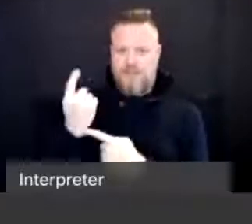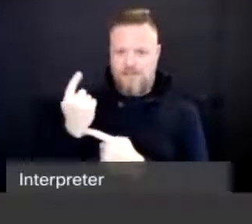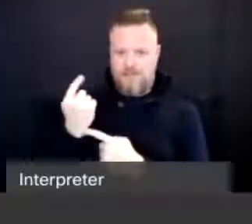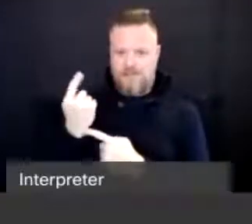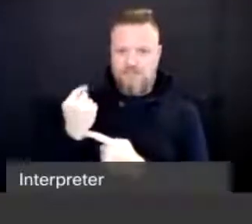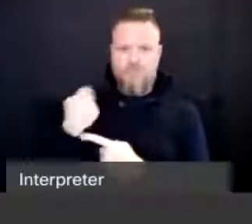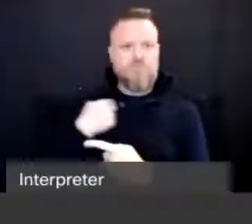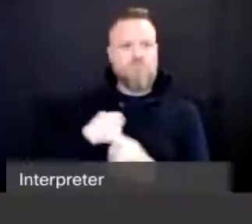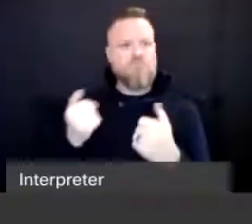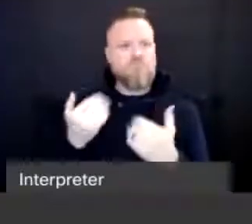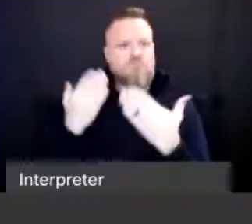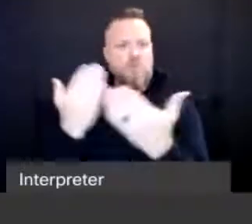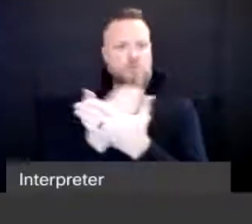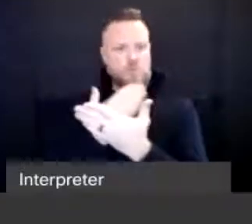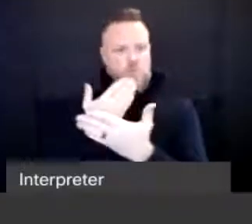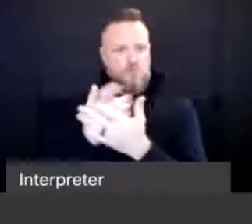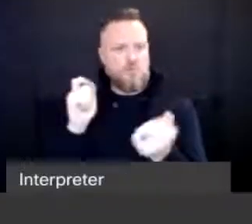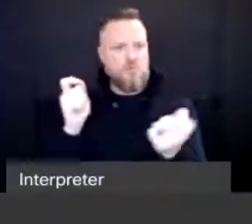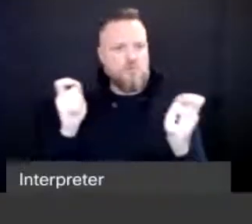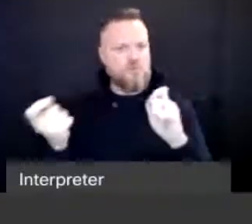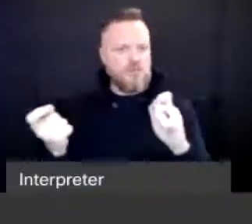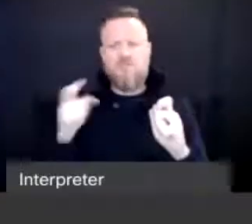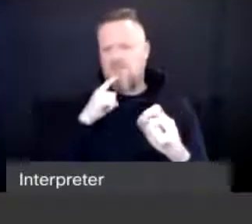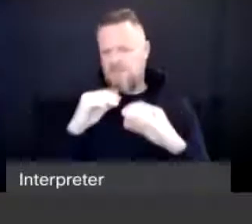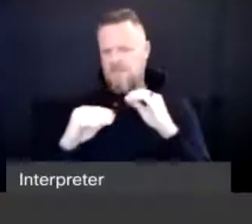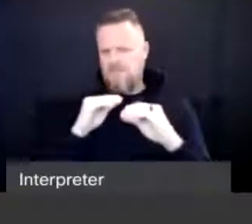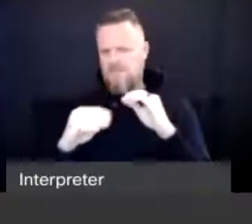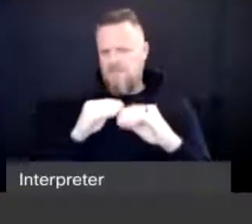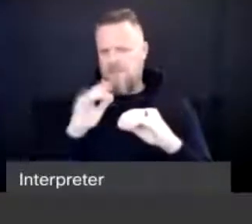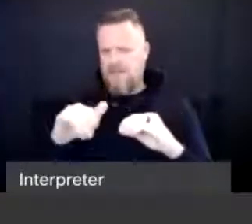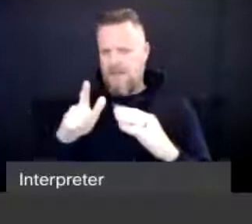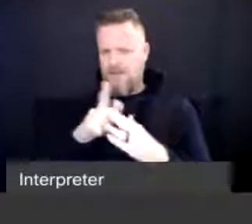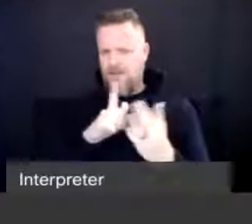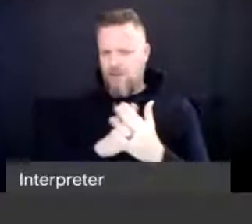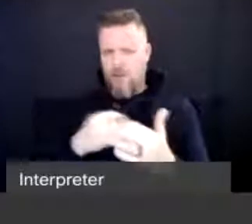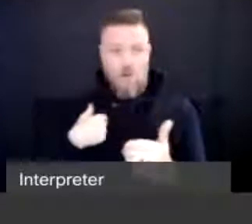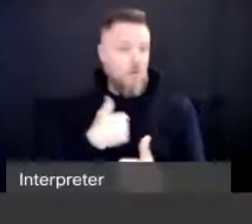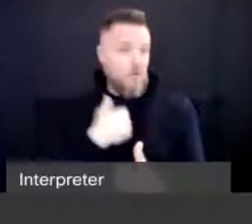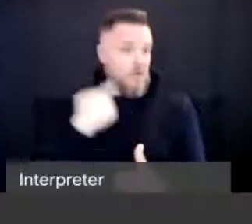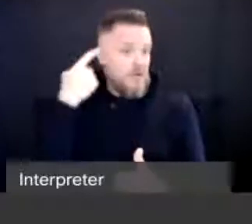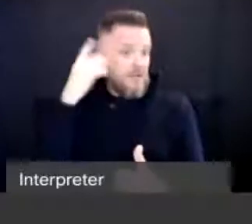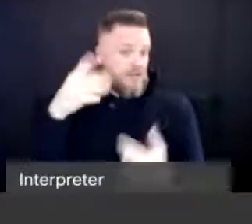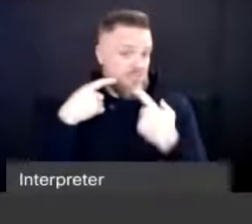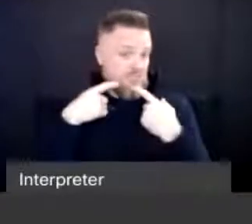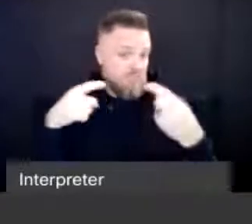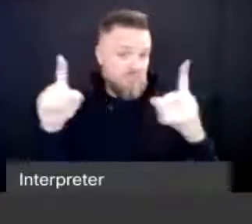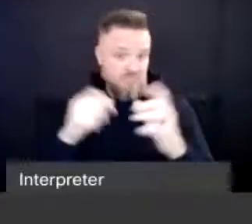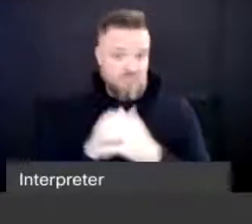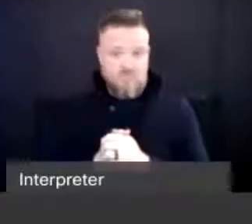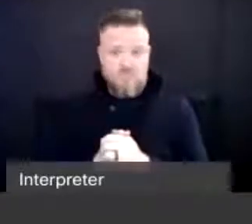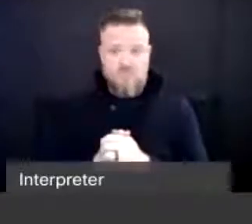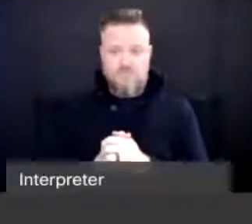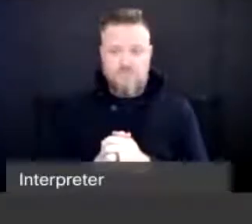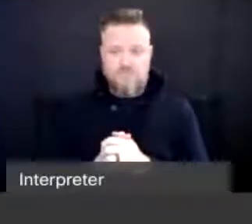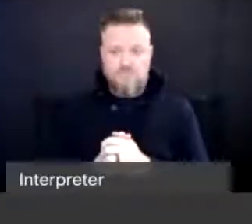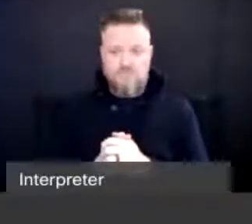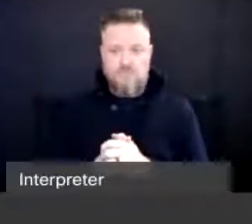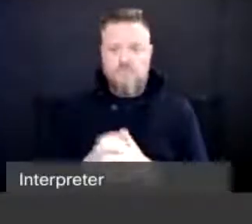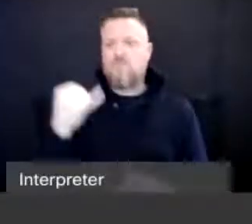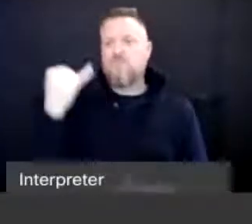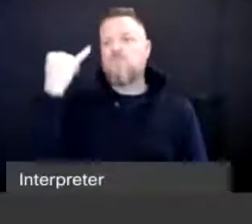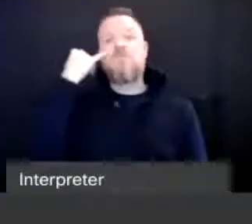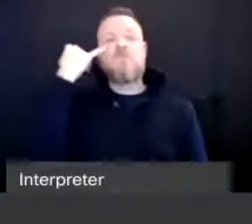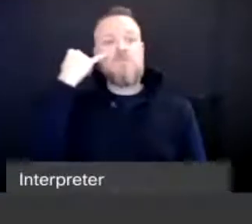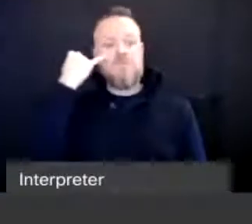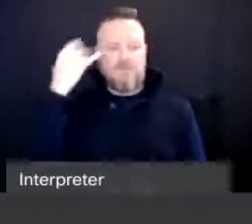propose some changes that would fix the law that we think works. But if we look at, I